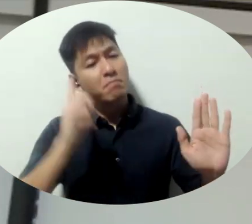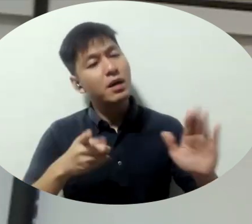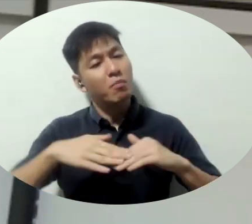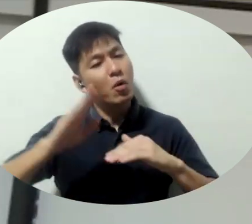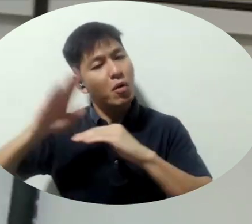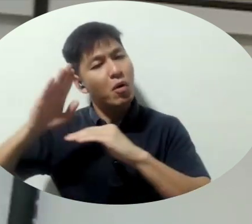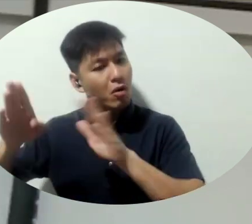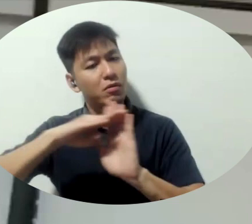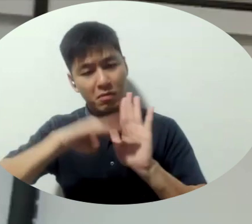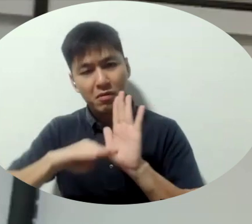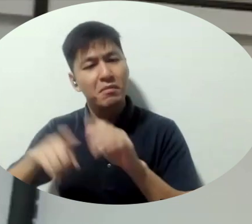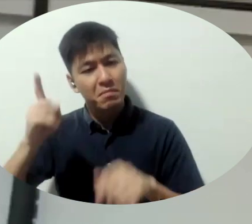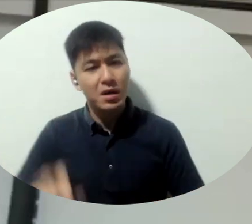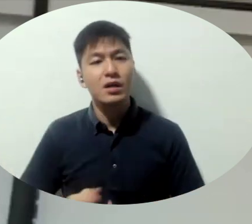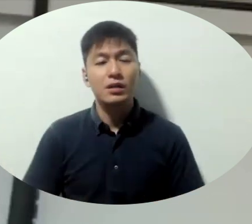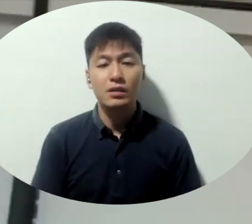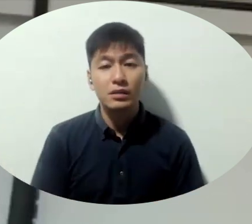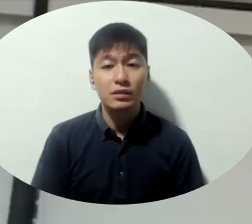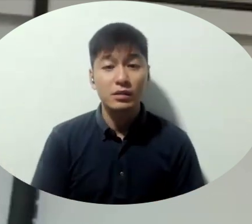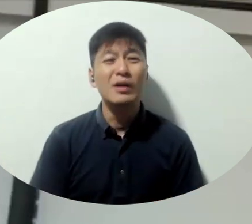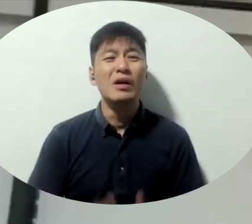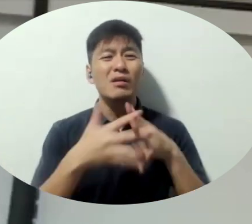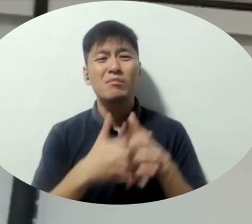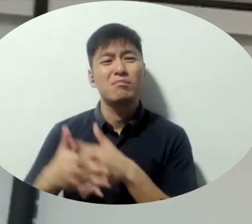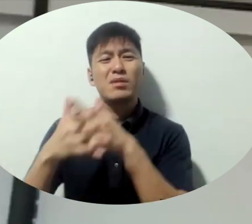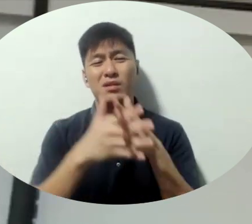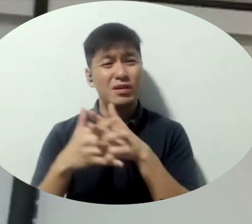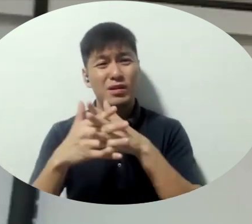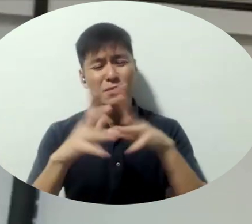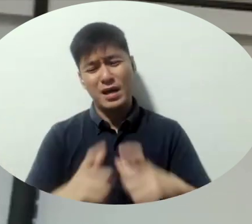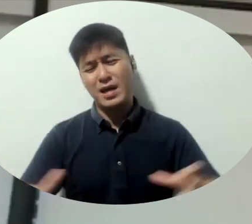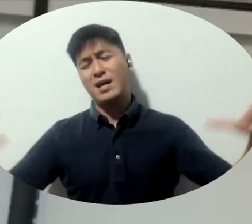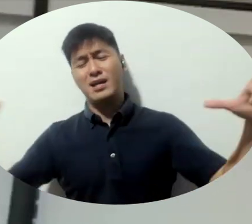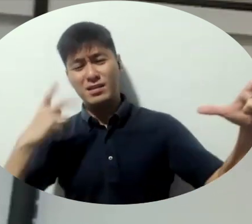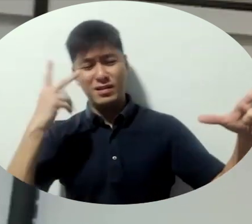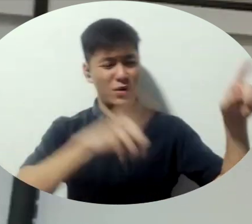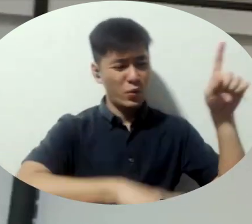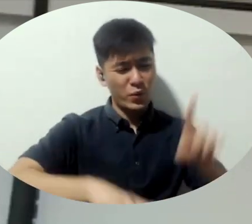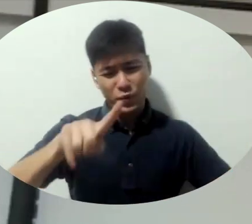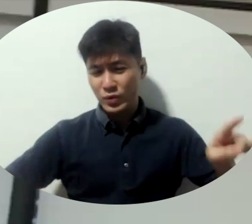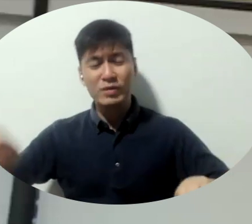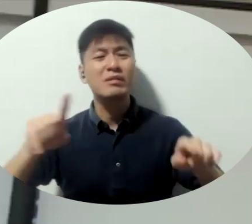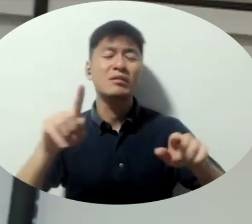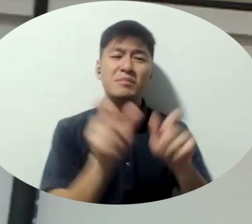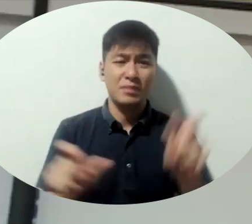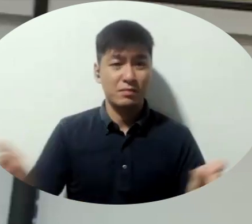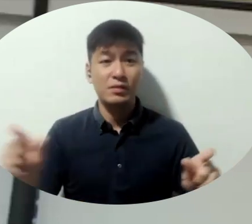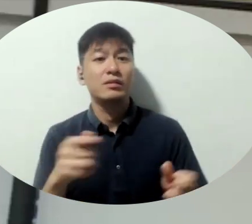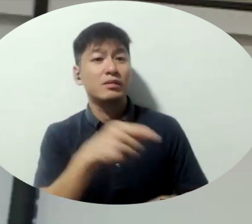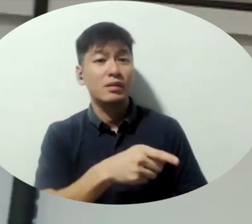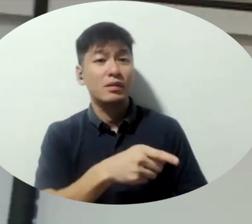very large country. We have very diverse populations. We have very rural versus